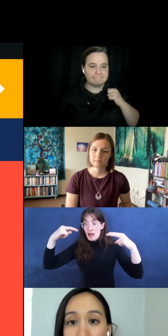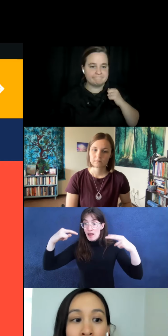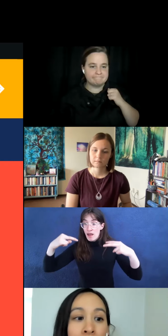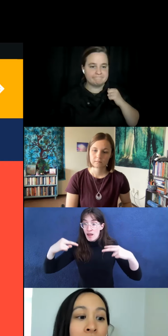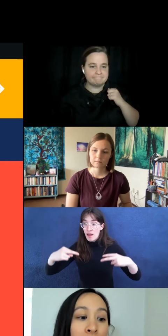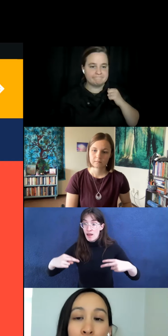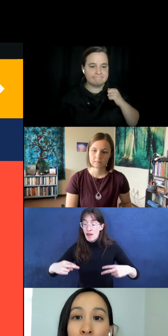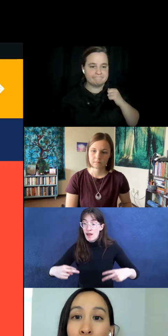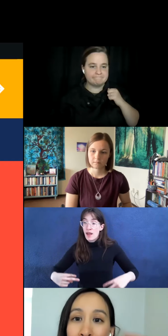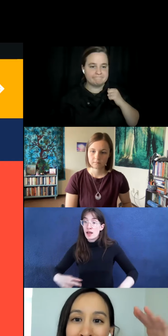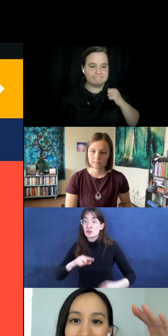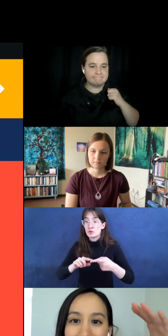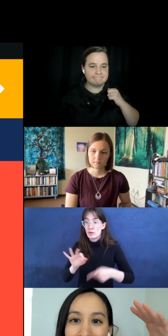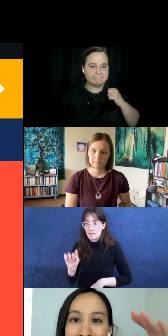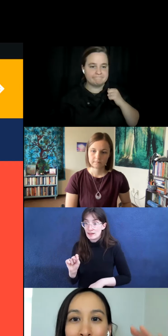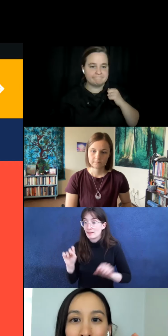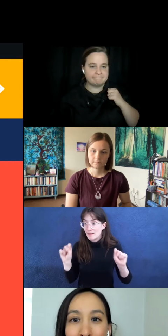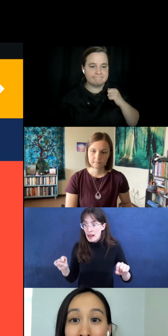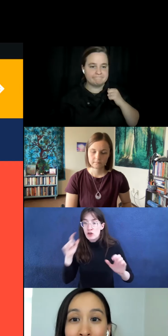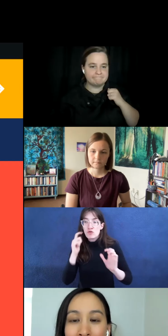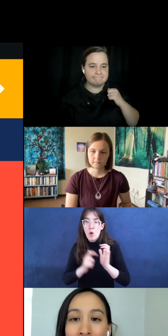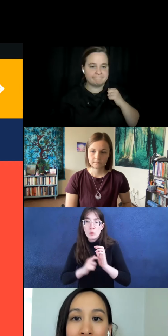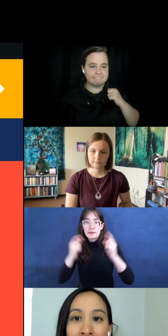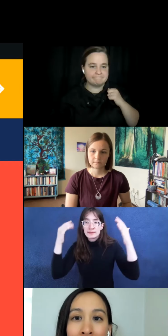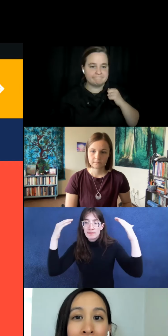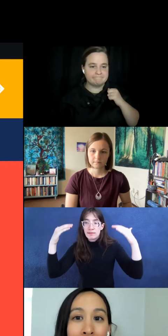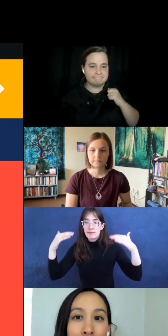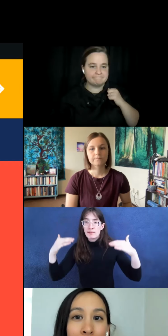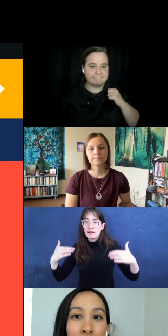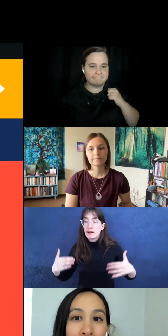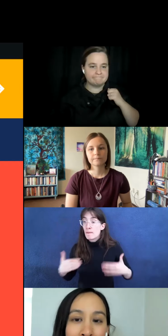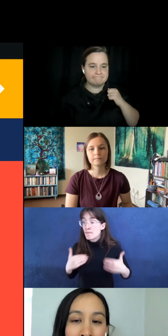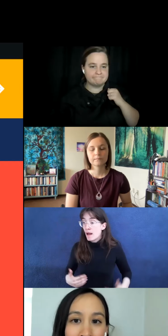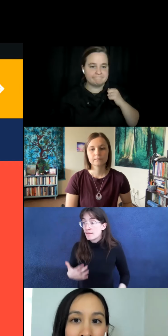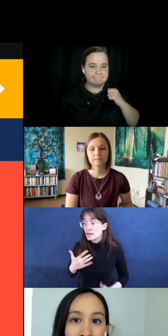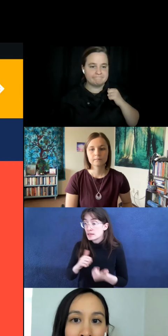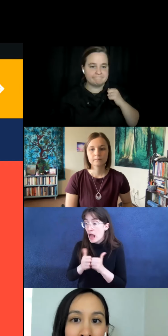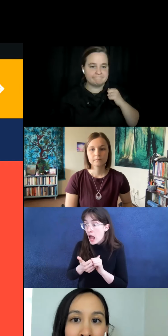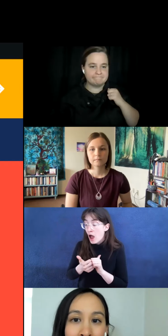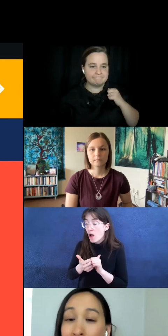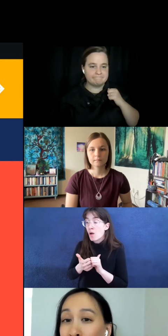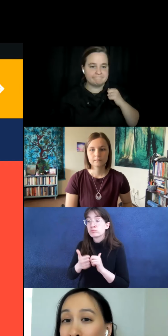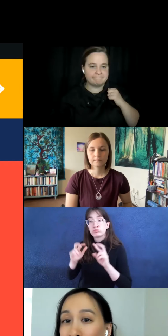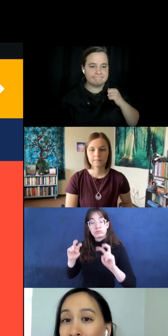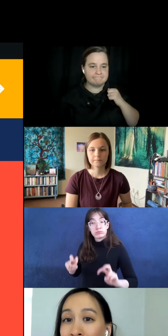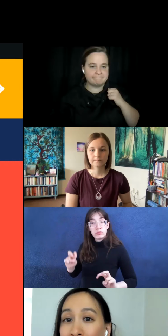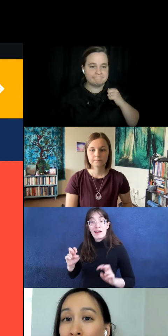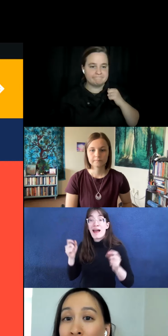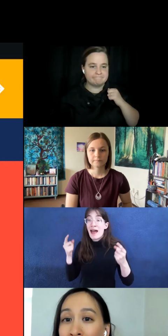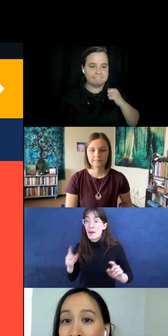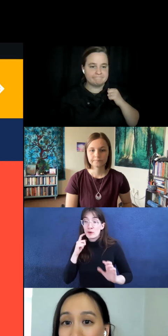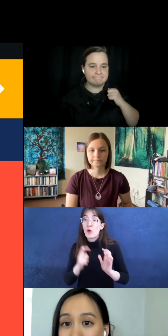feet. So noticing how our body feels, and by noticing it, there will be